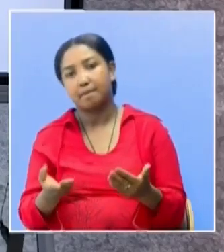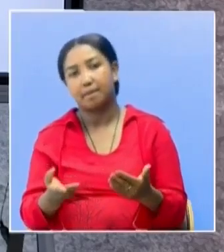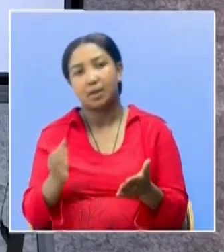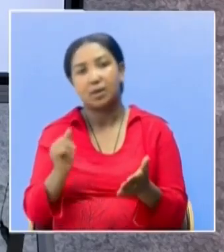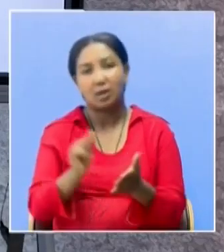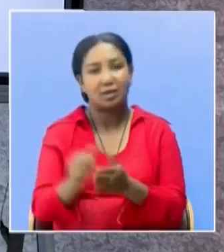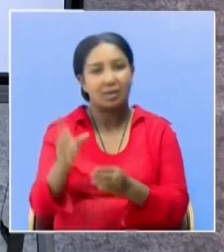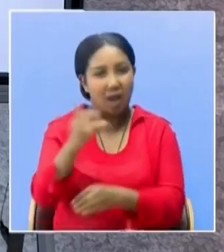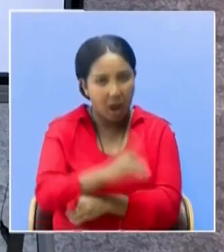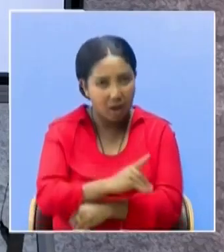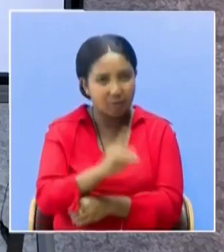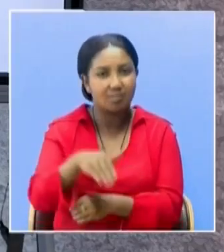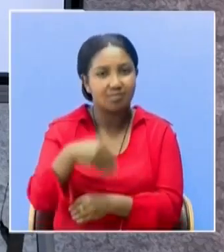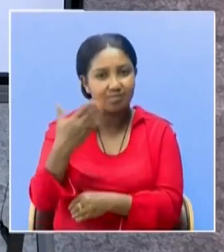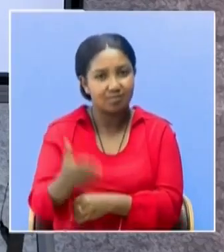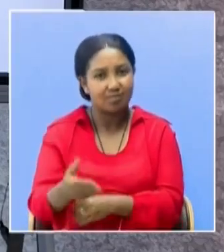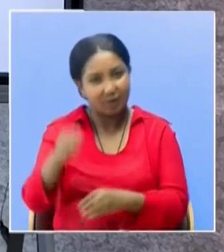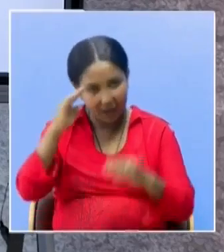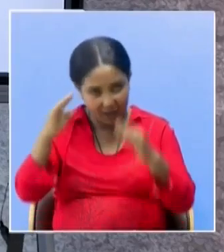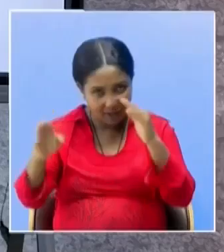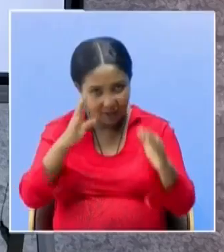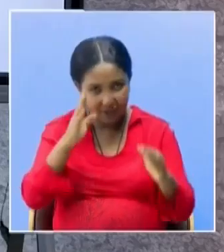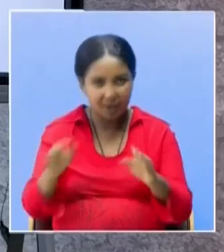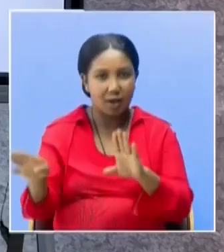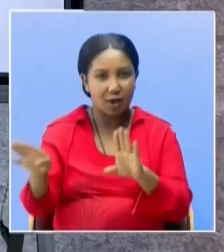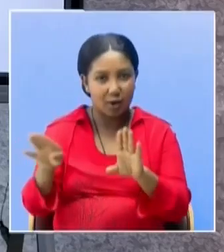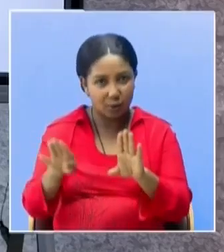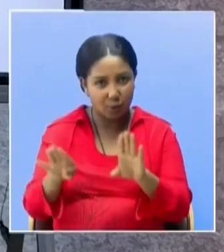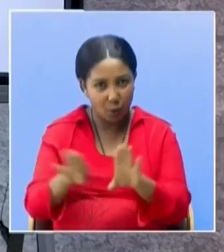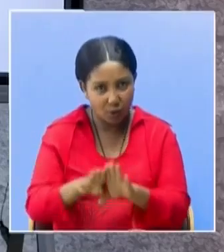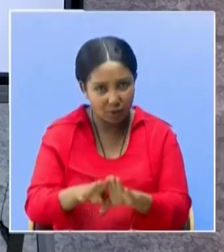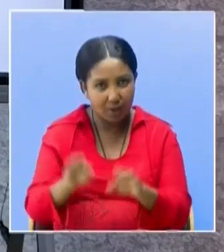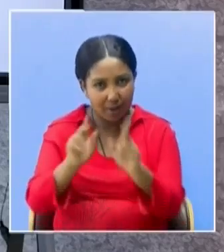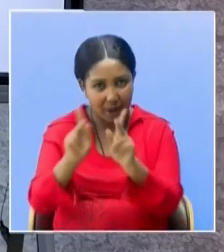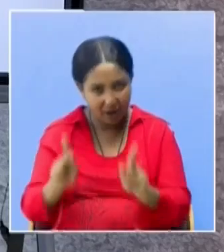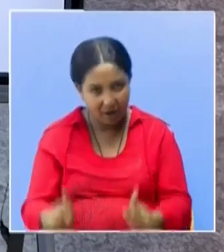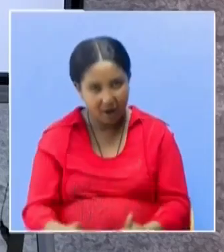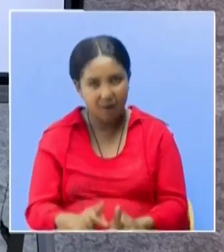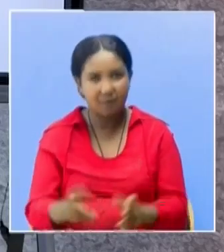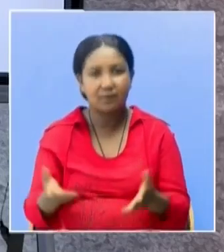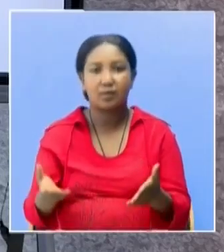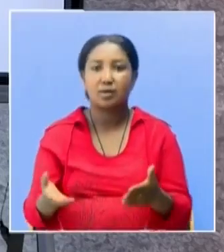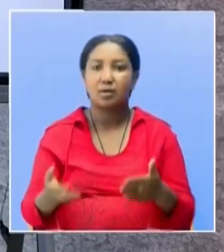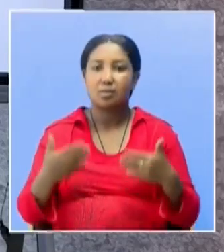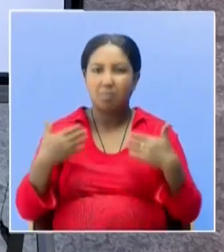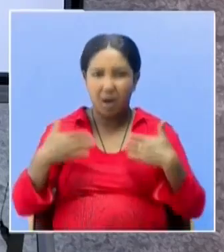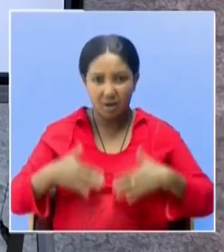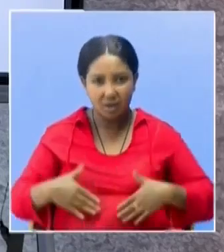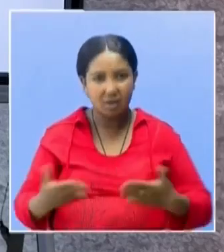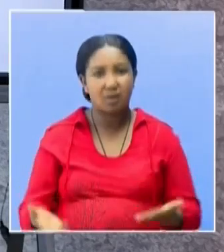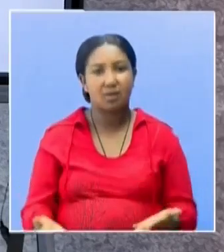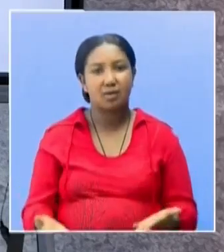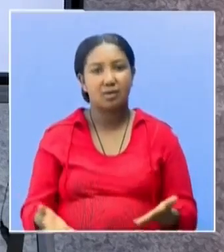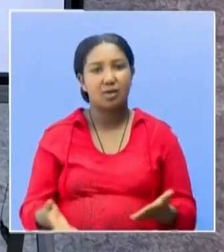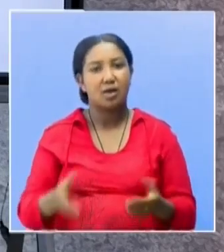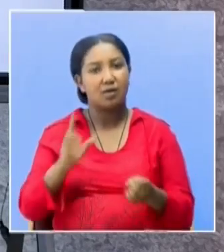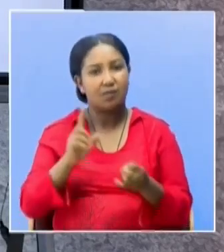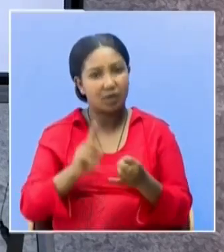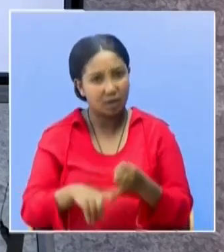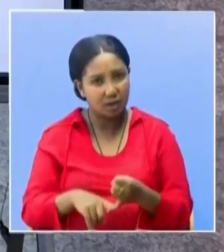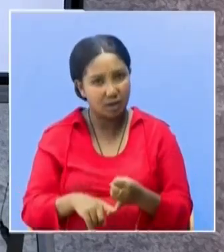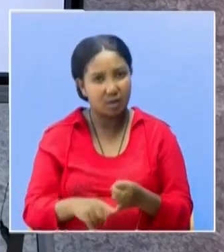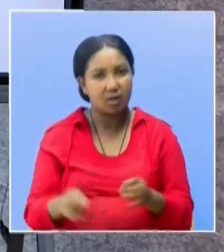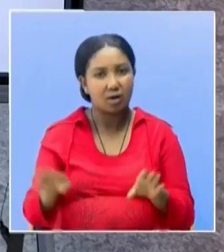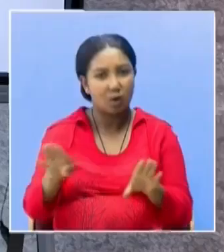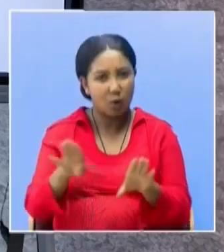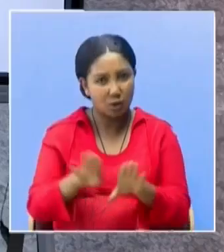is date, and then greeting, and clothing paragraph, and then next, that is body, and then finally, then